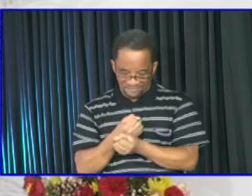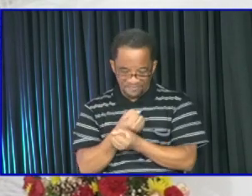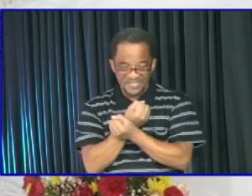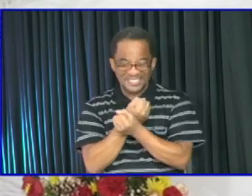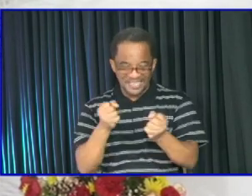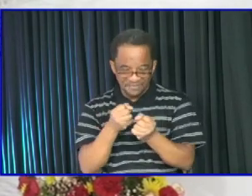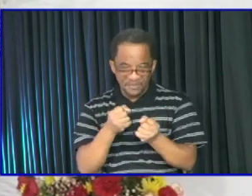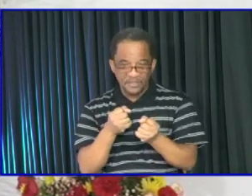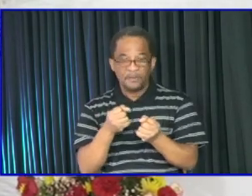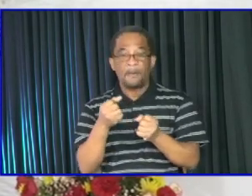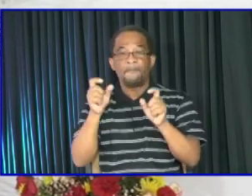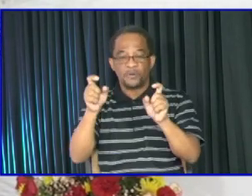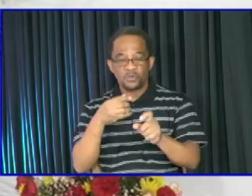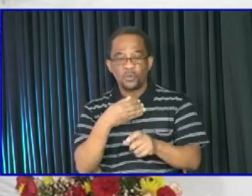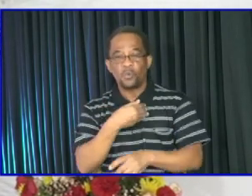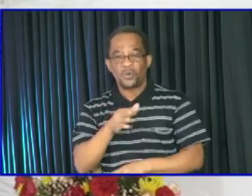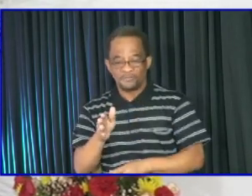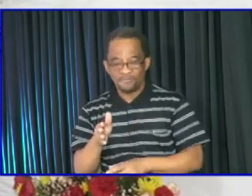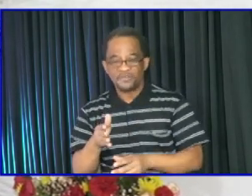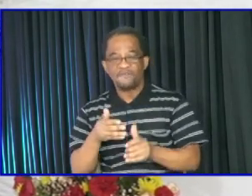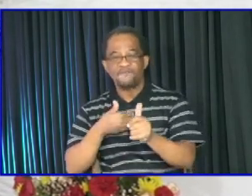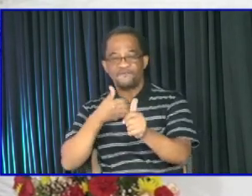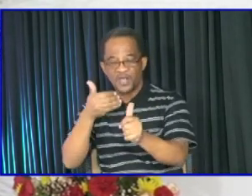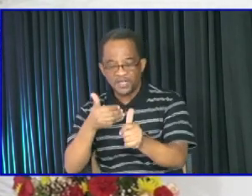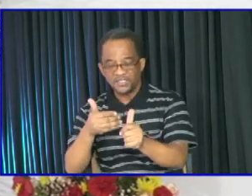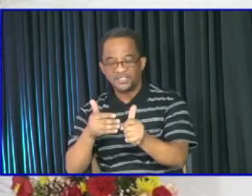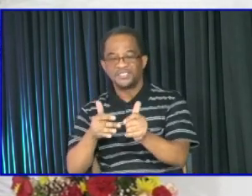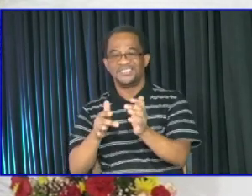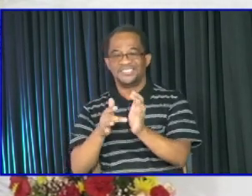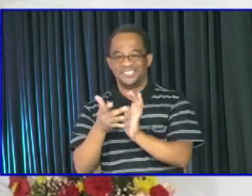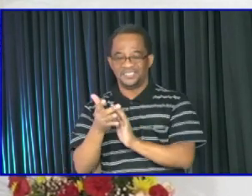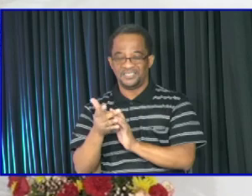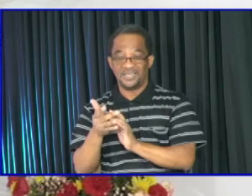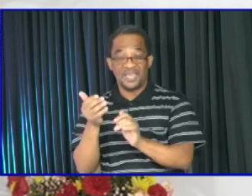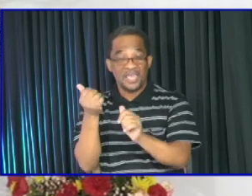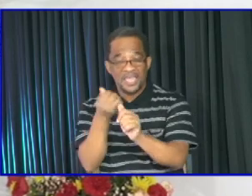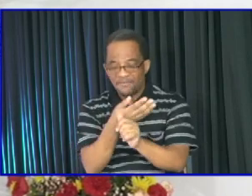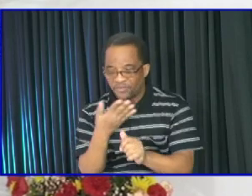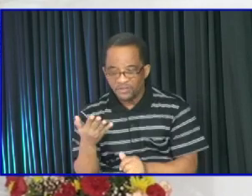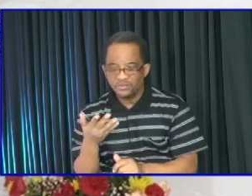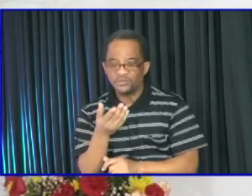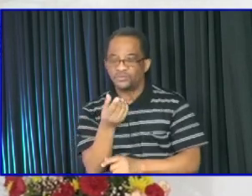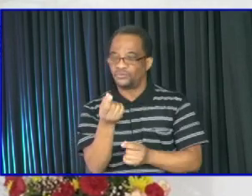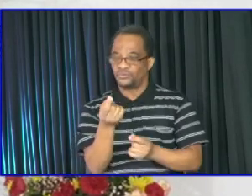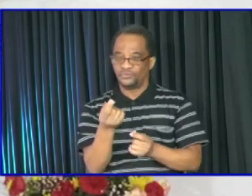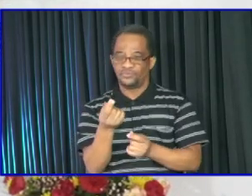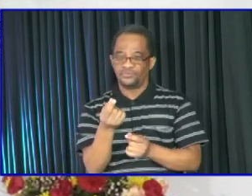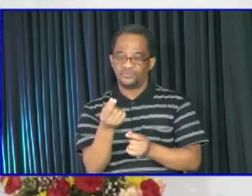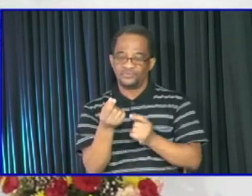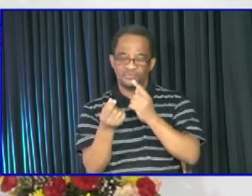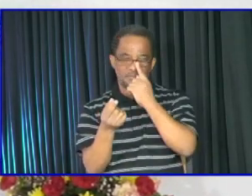should be willing to follow Jesus in everything that you do. Can I tell you?